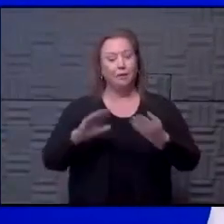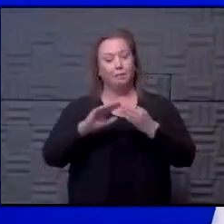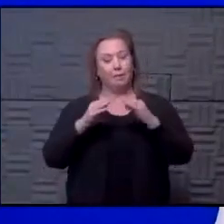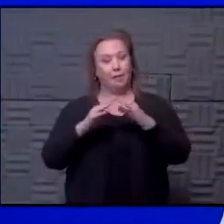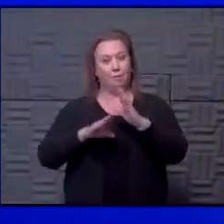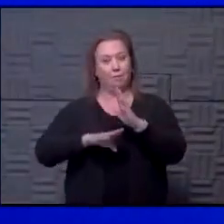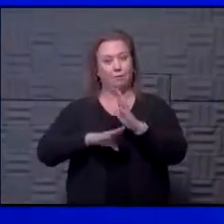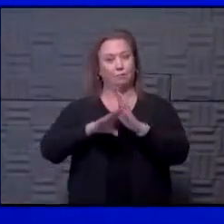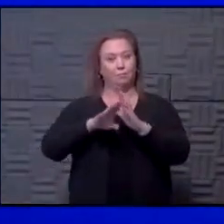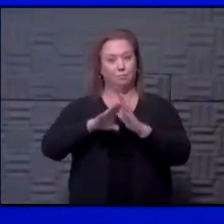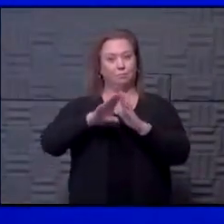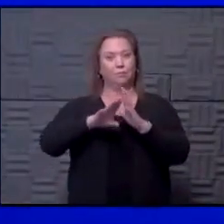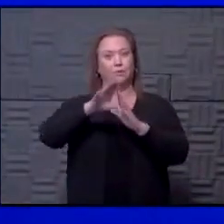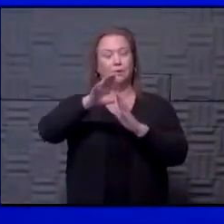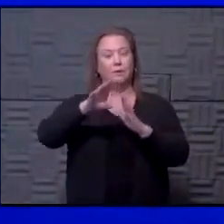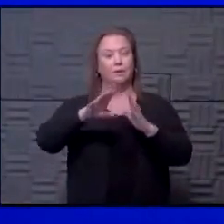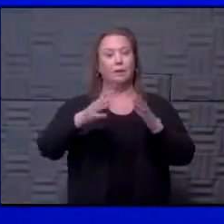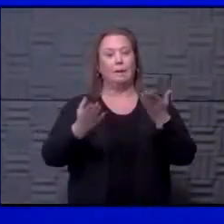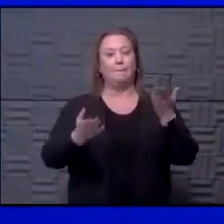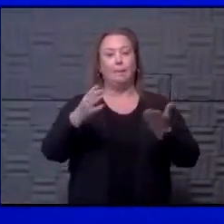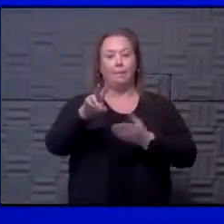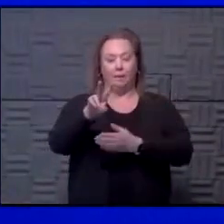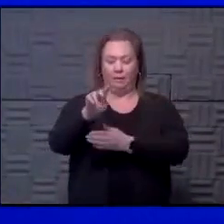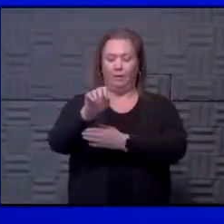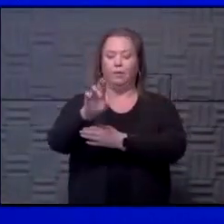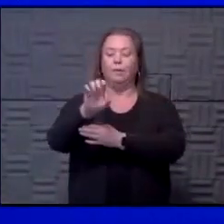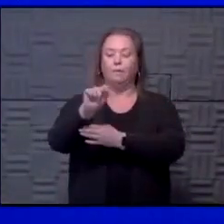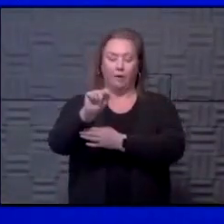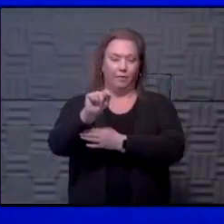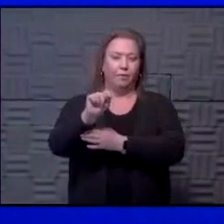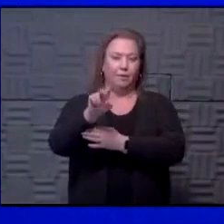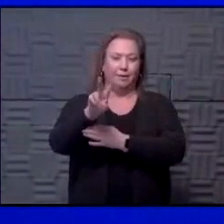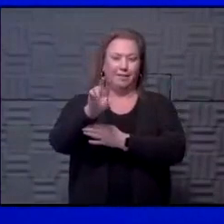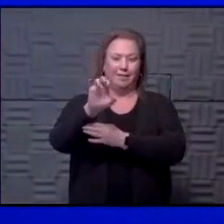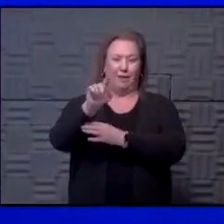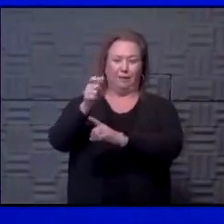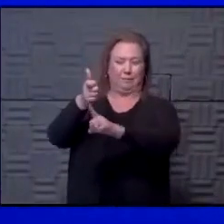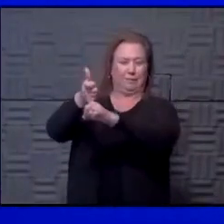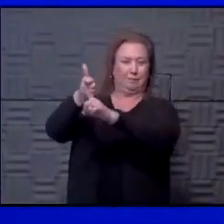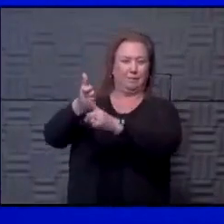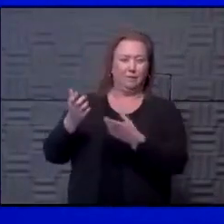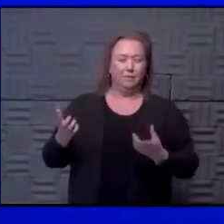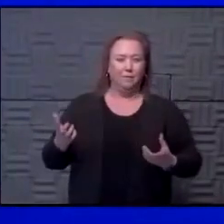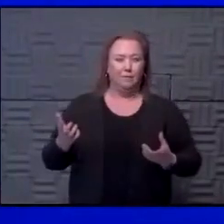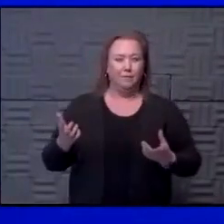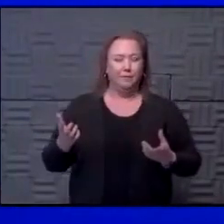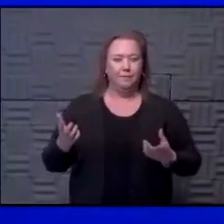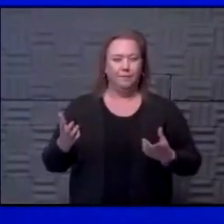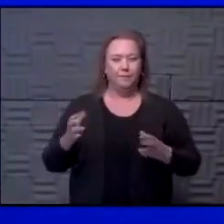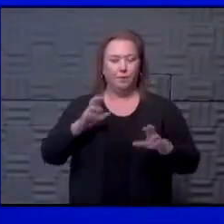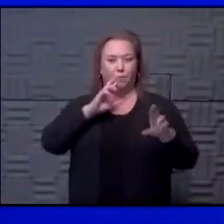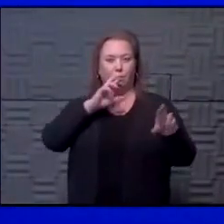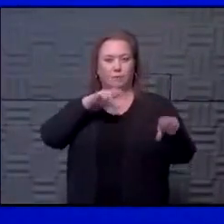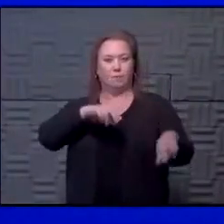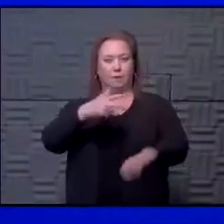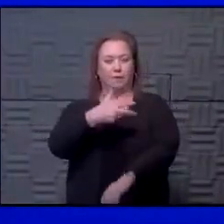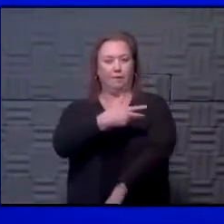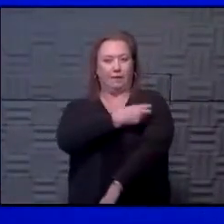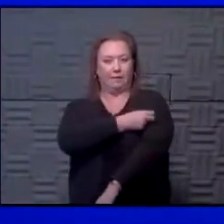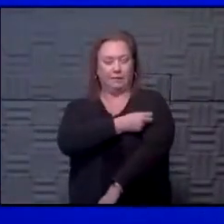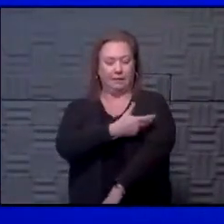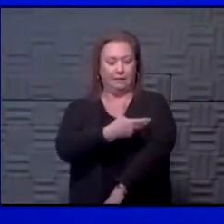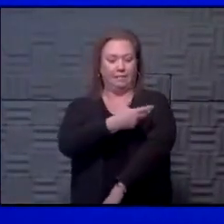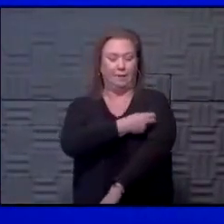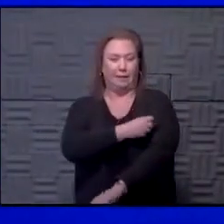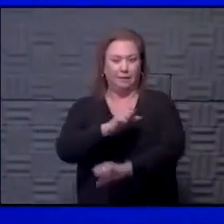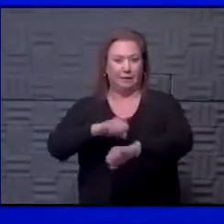numbers go back up, it may be the variant, and because the variants by and large seem to be respond to the vaccine, meaning the vaccine